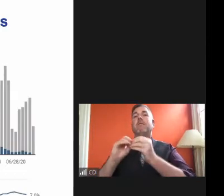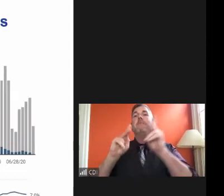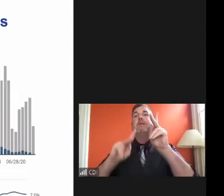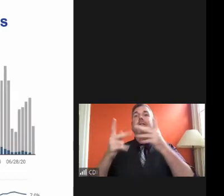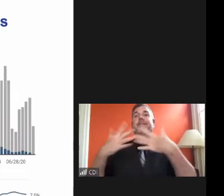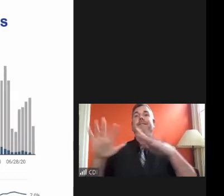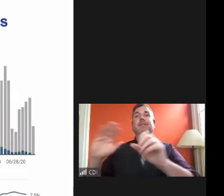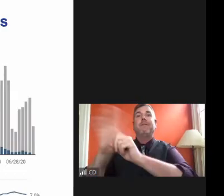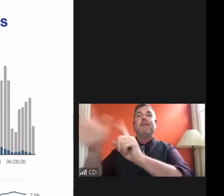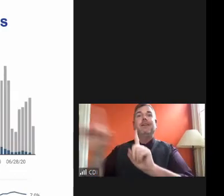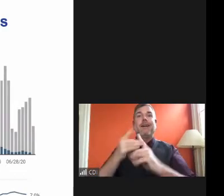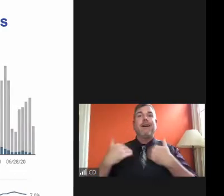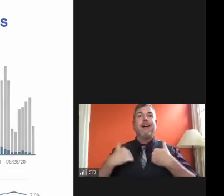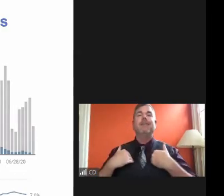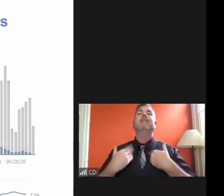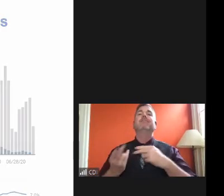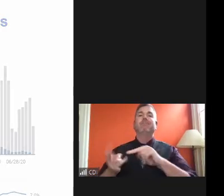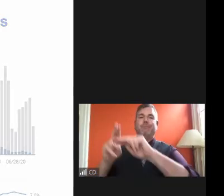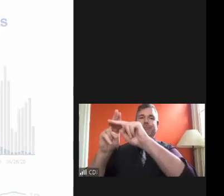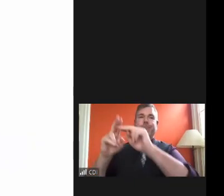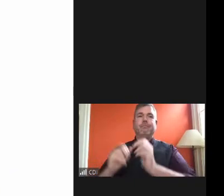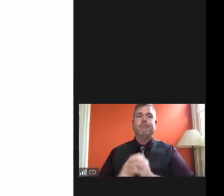not just based on testing rates.